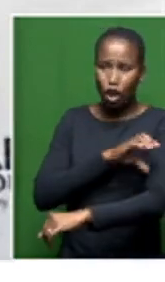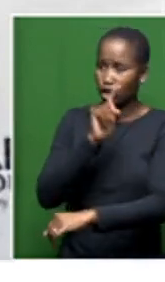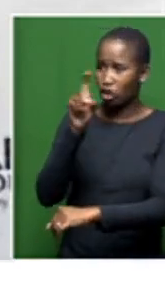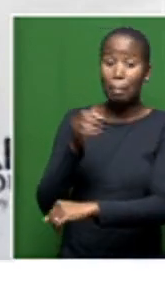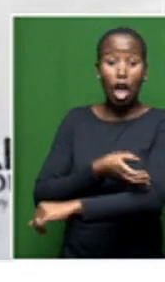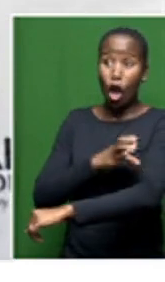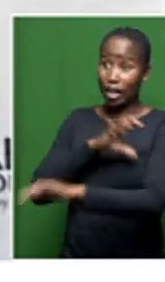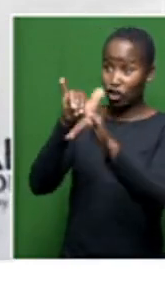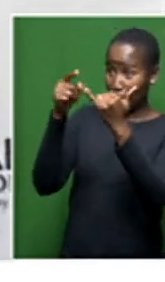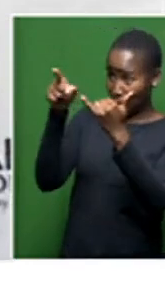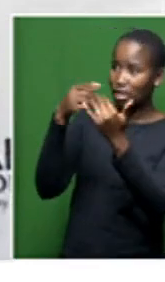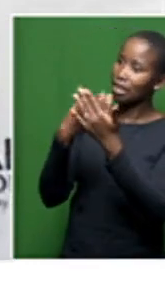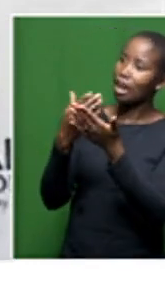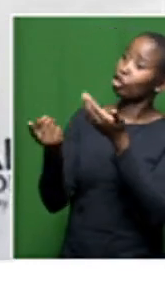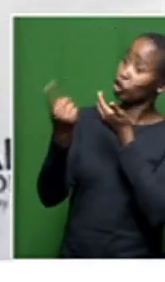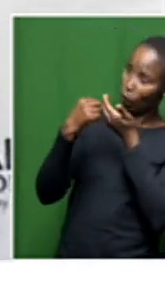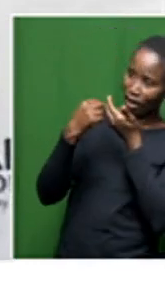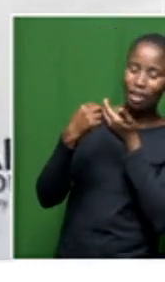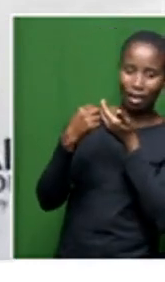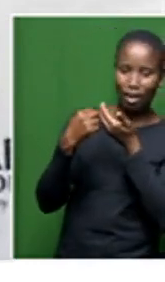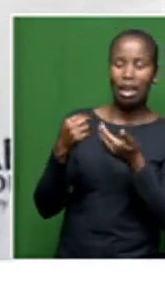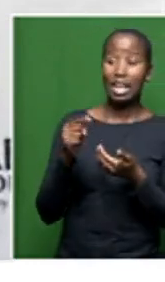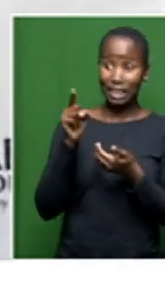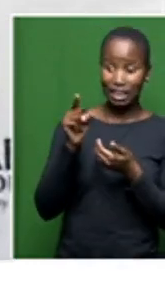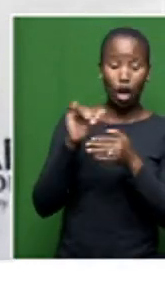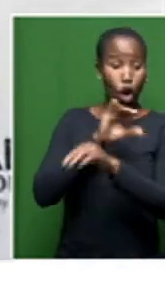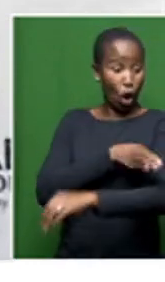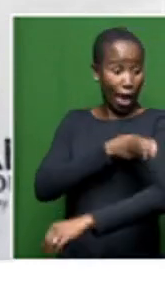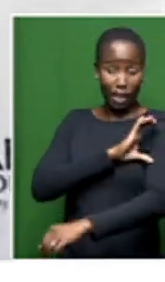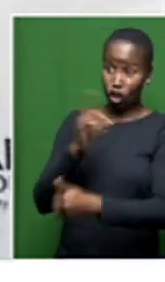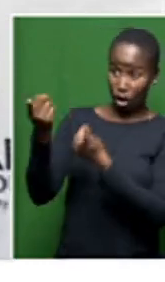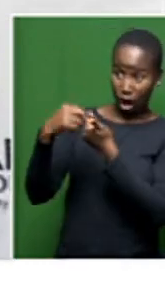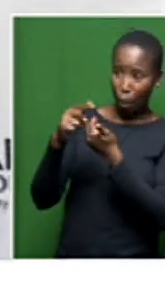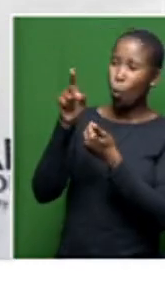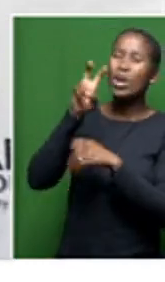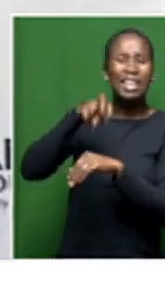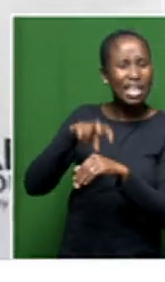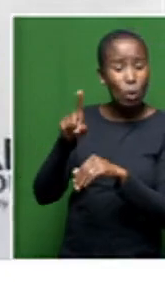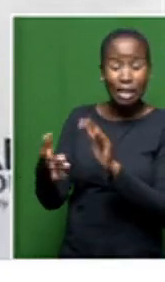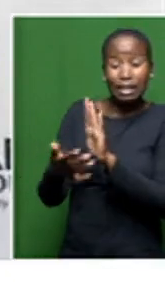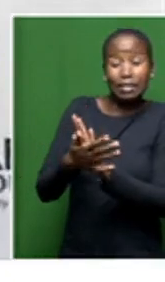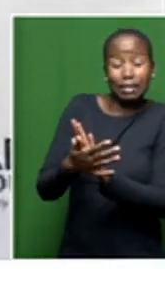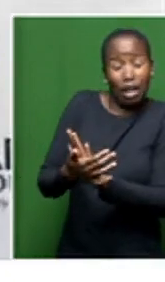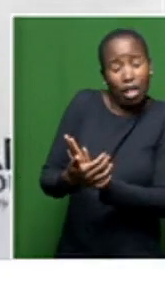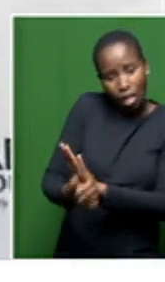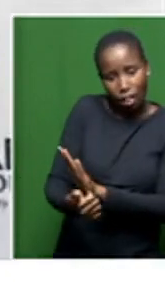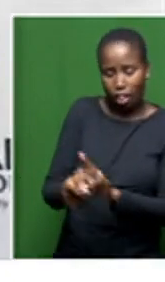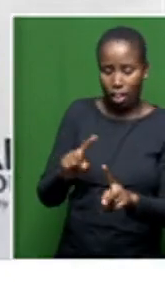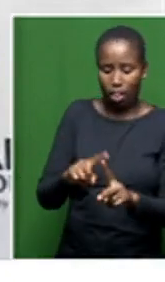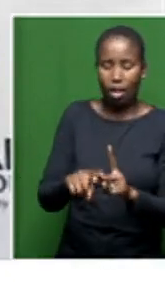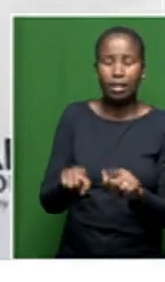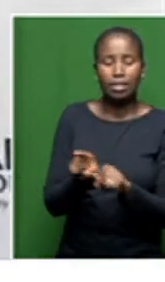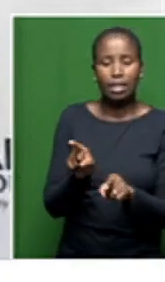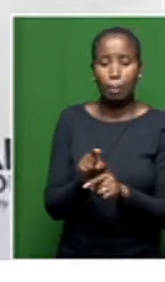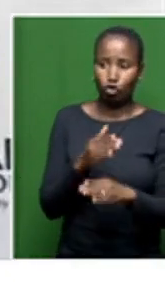come into play. They would require a full set of skills, not only high-end skills, and so job creation